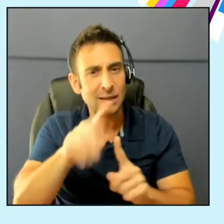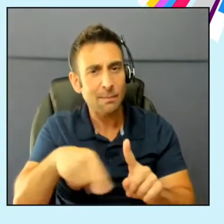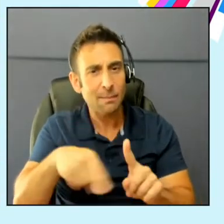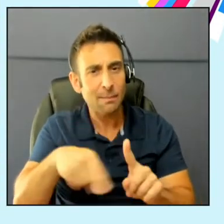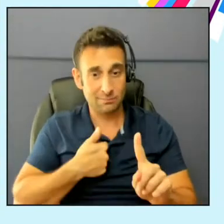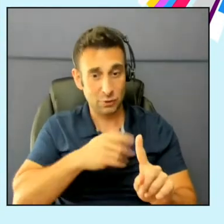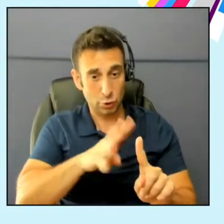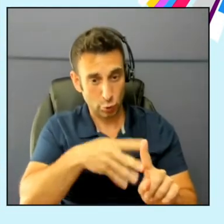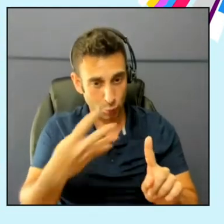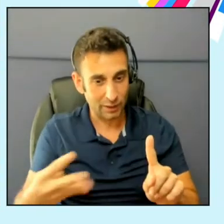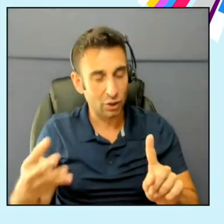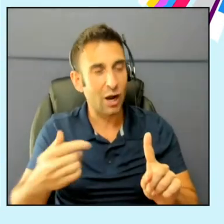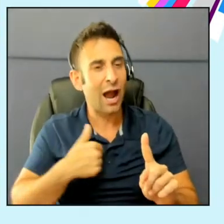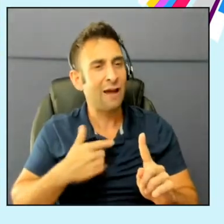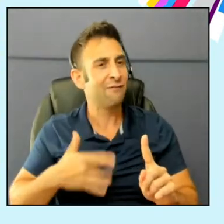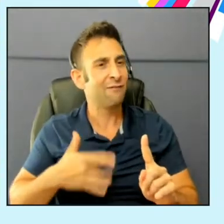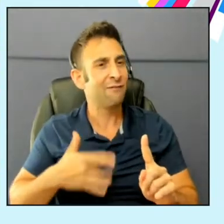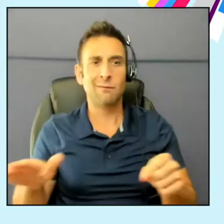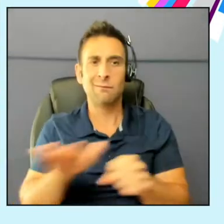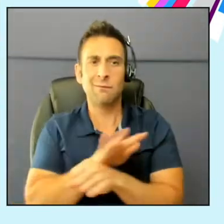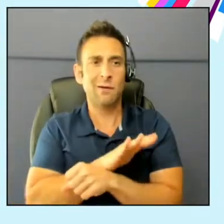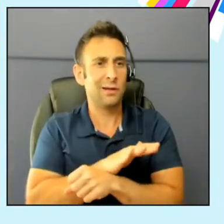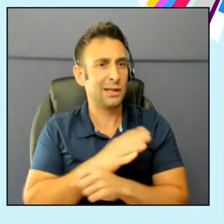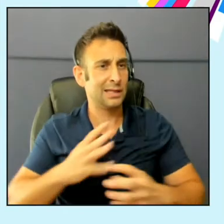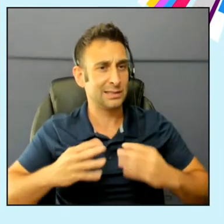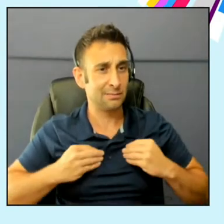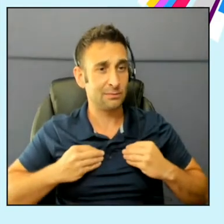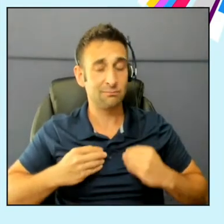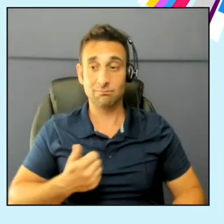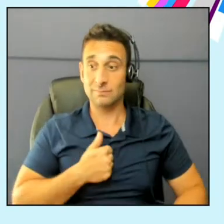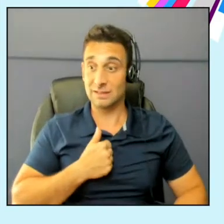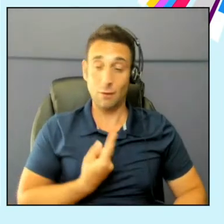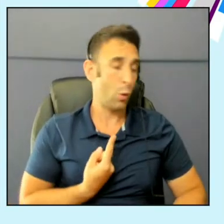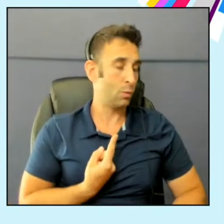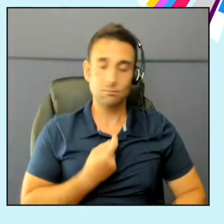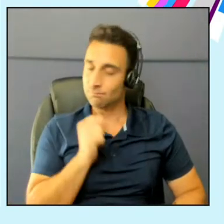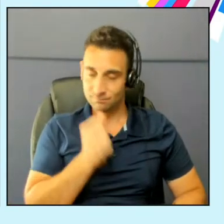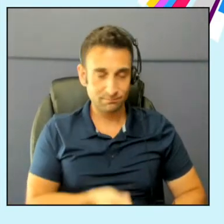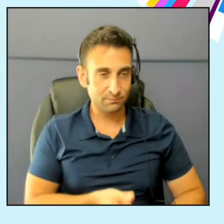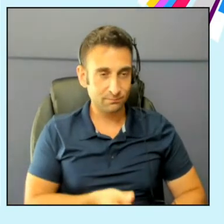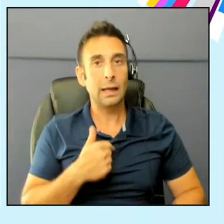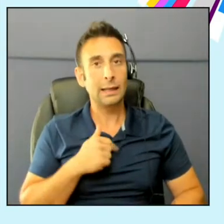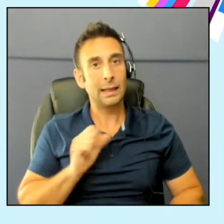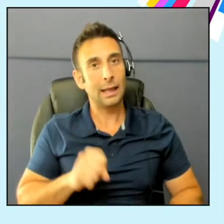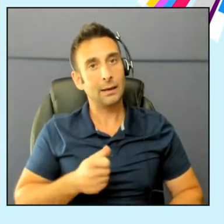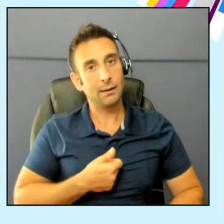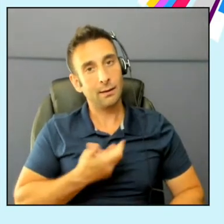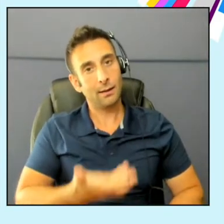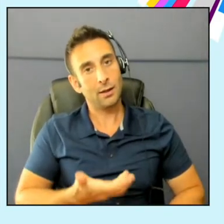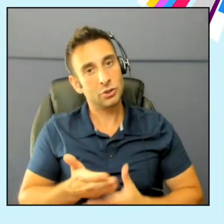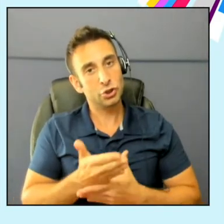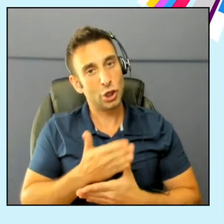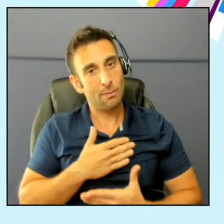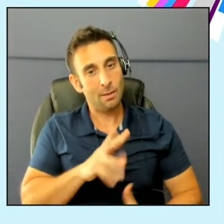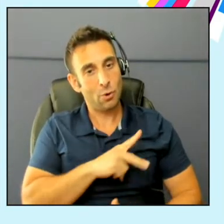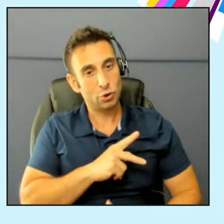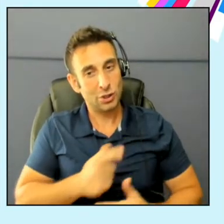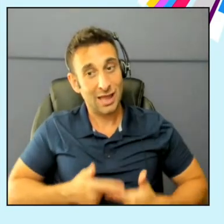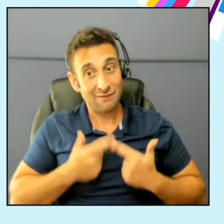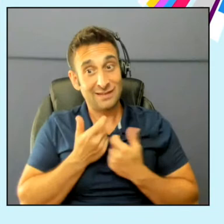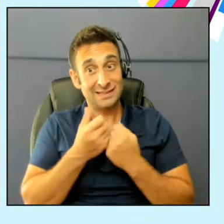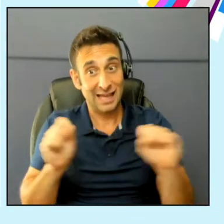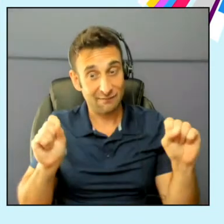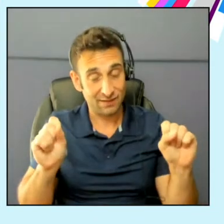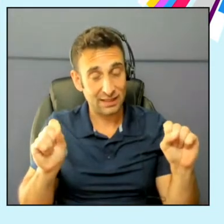accepted at the workplace. I know that I'm not alone, and being able to talk about my personal life safely adds a sense of fulfillment